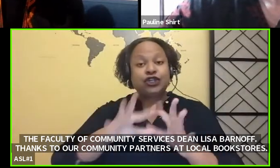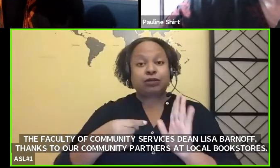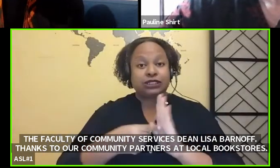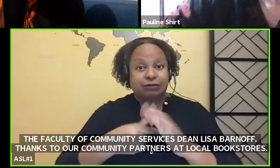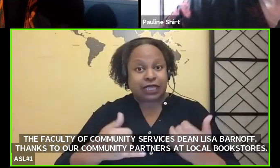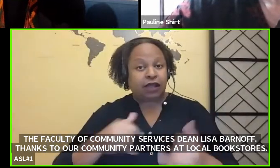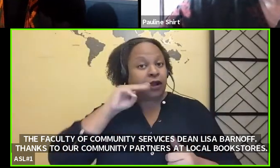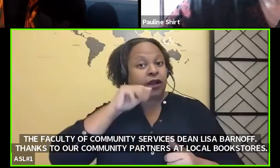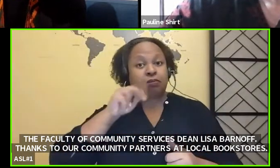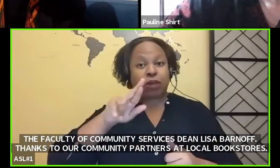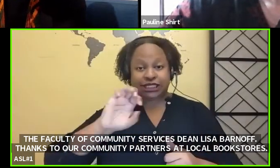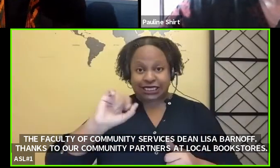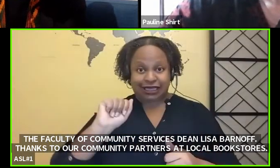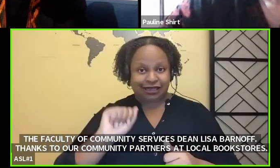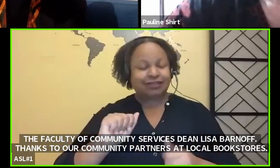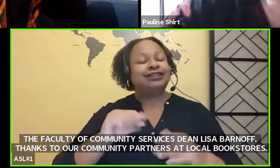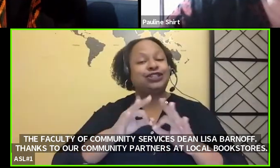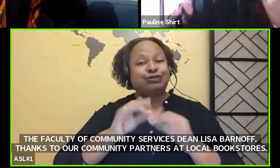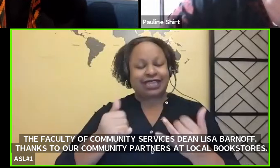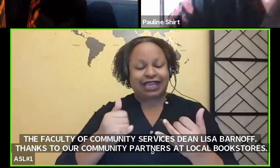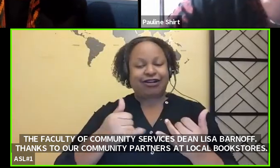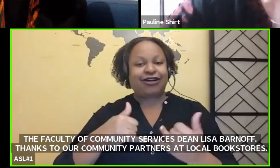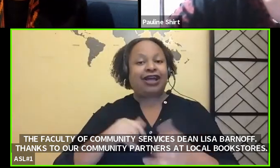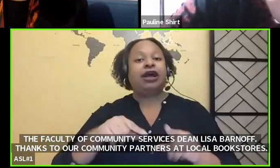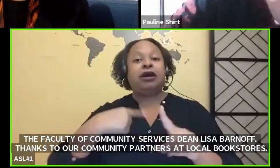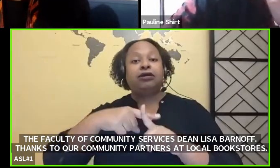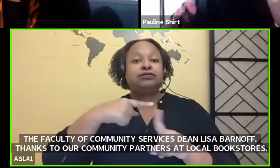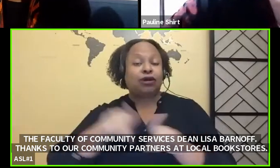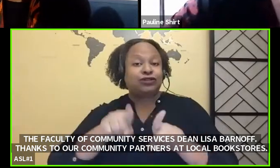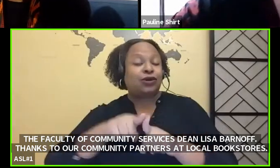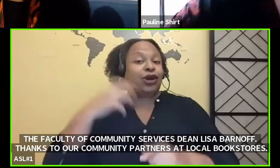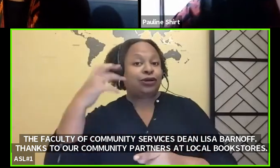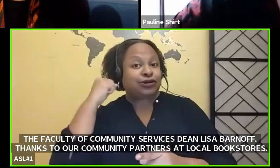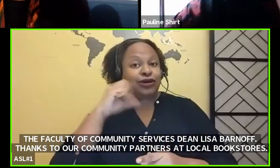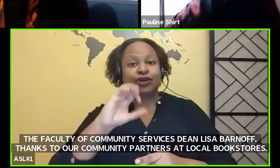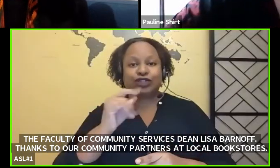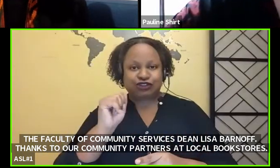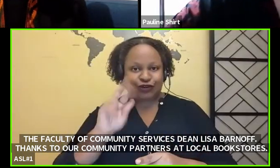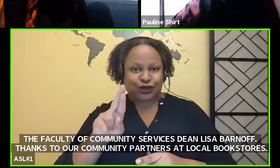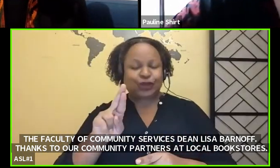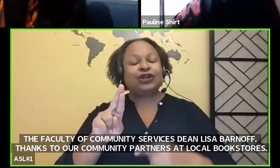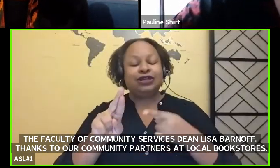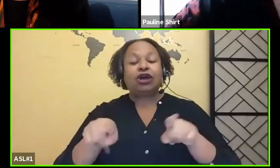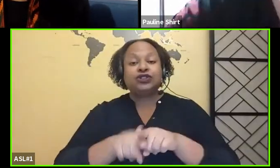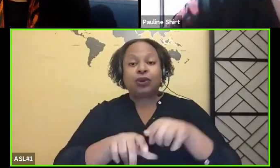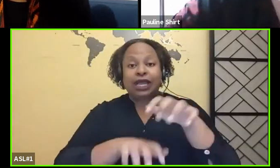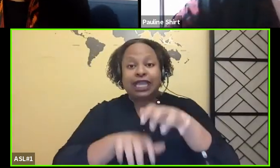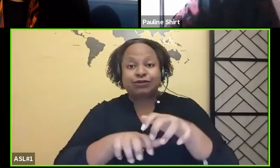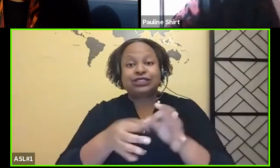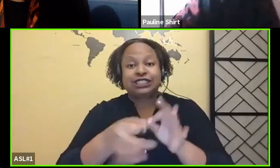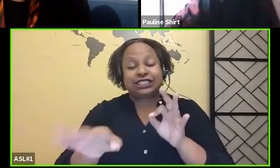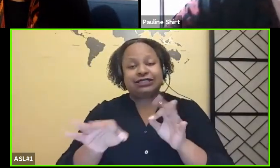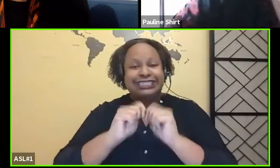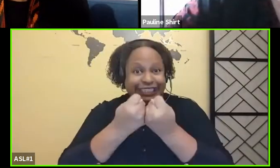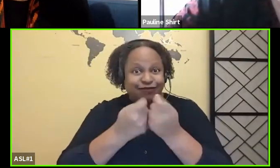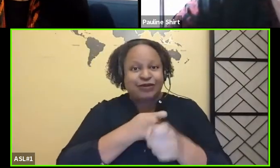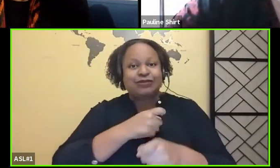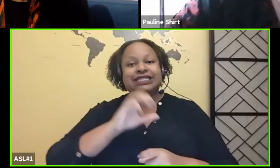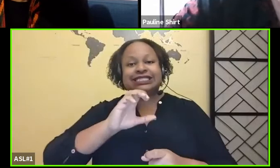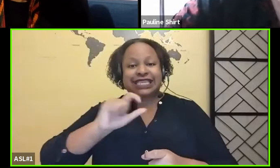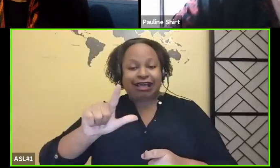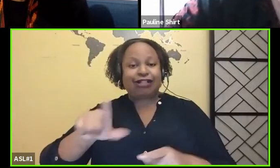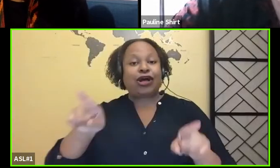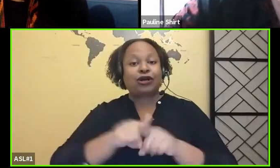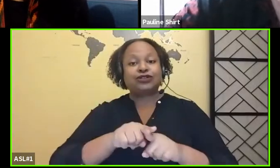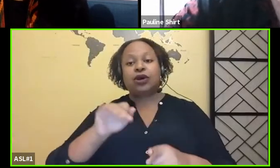and Christopher, and our captioning team at CCS, Michelle, as well as our media services team, Brian, and all